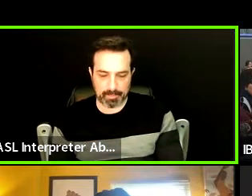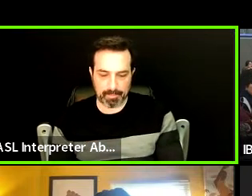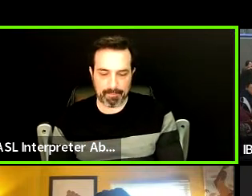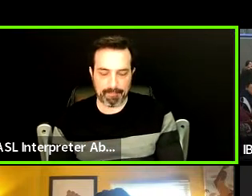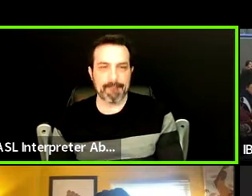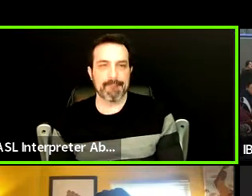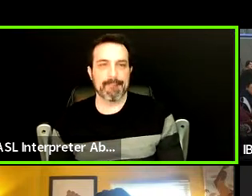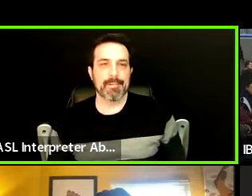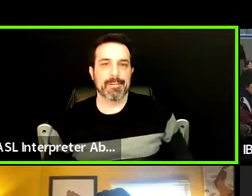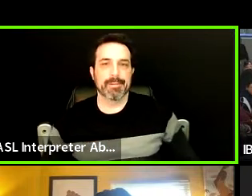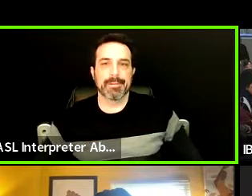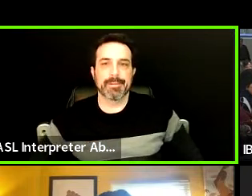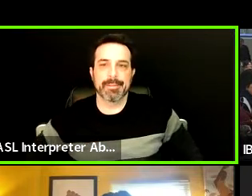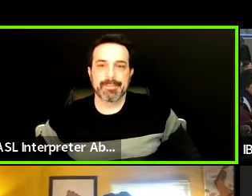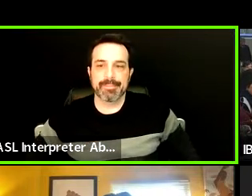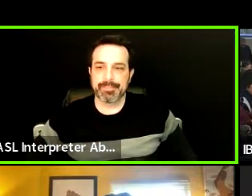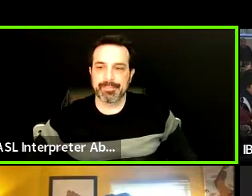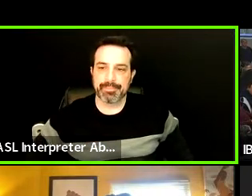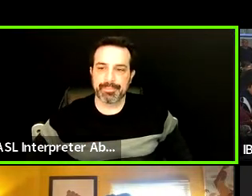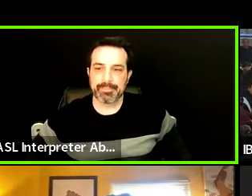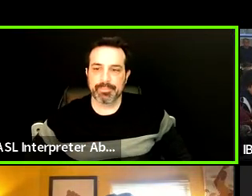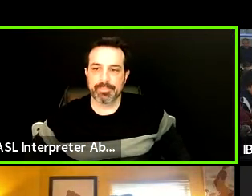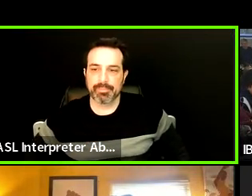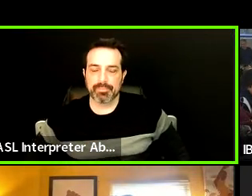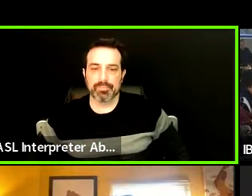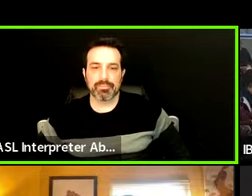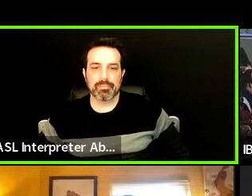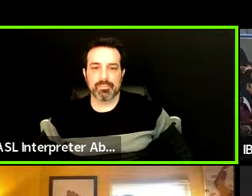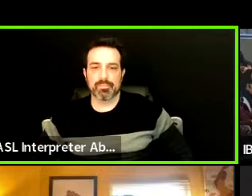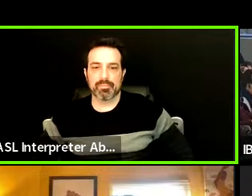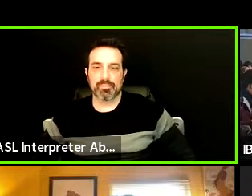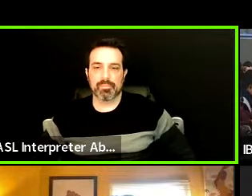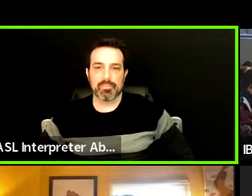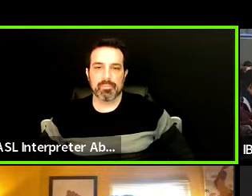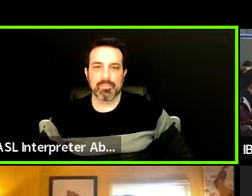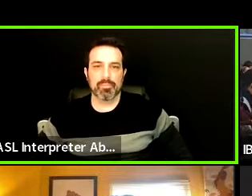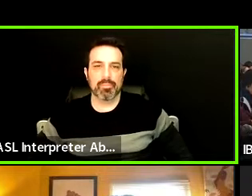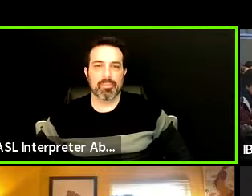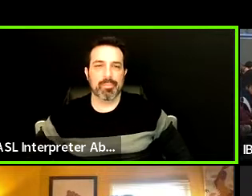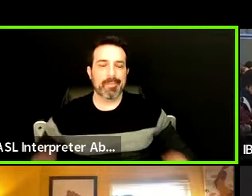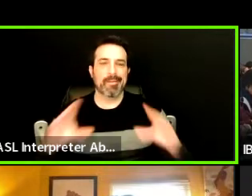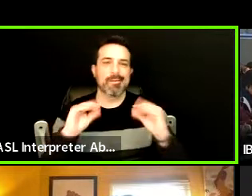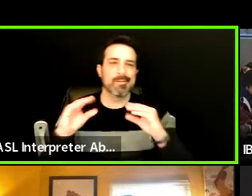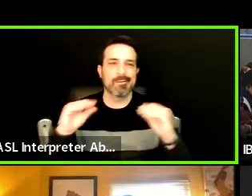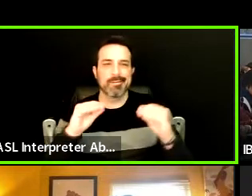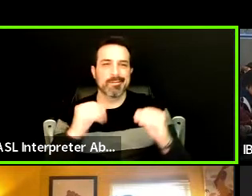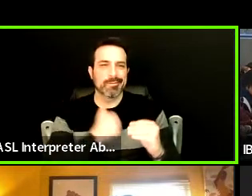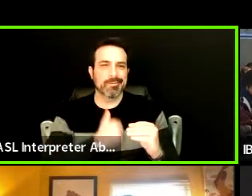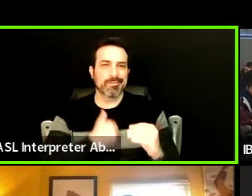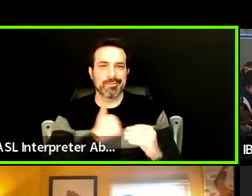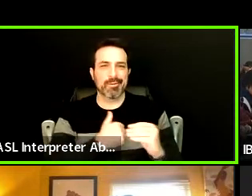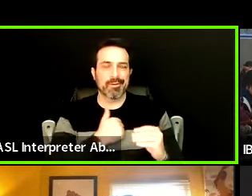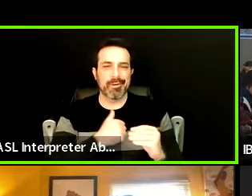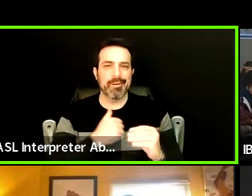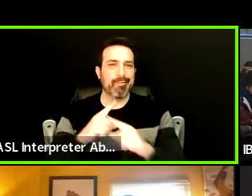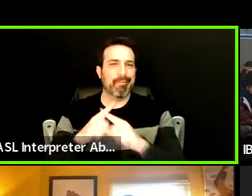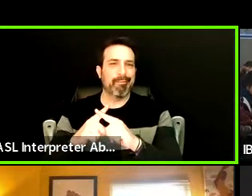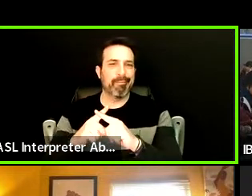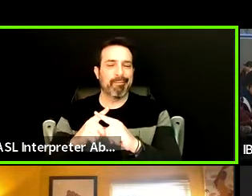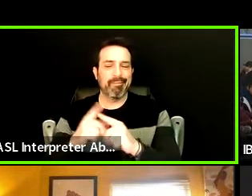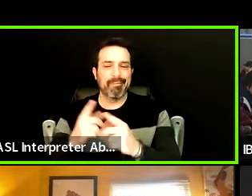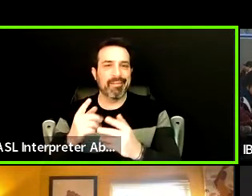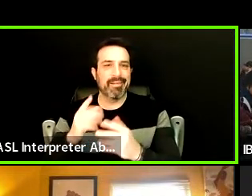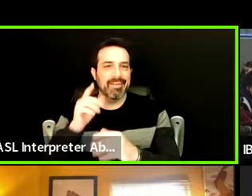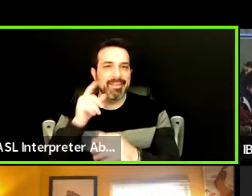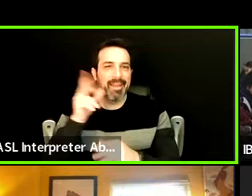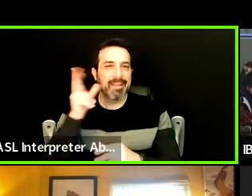There we go. It's like Jasmine's our reporter, so. Thank you. Sorry, y'all, I'm talking away and we were still on mute, so